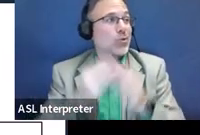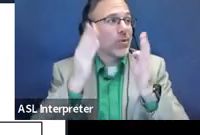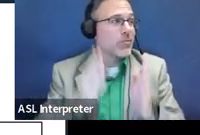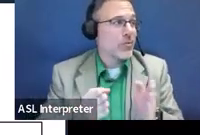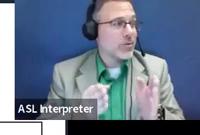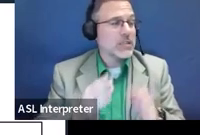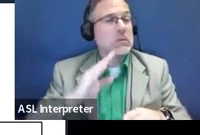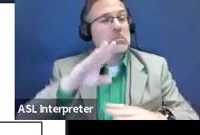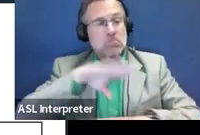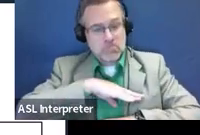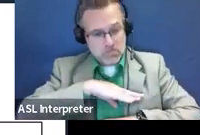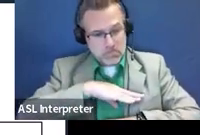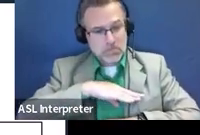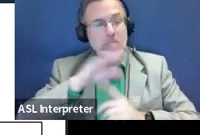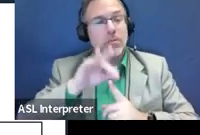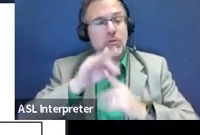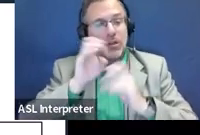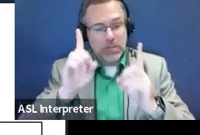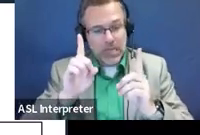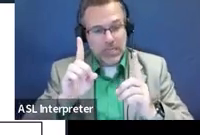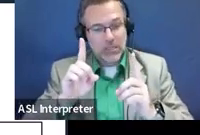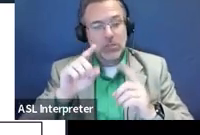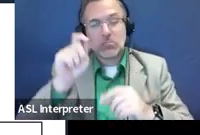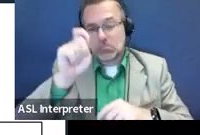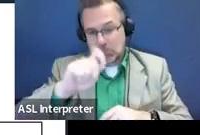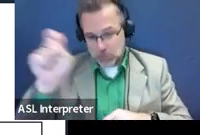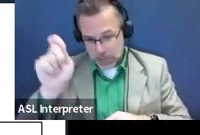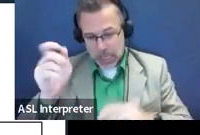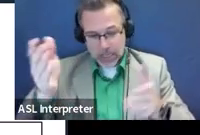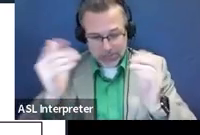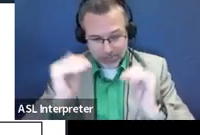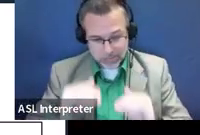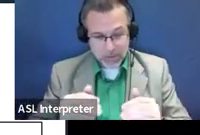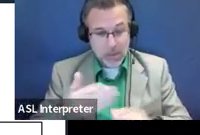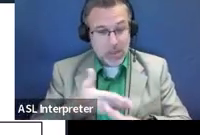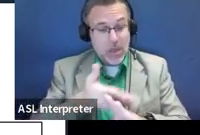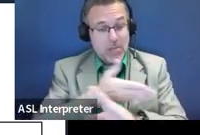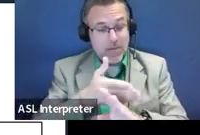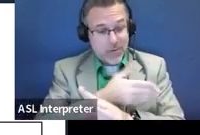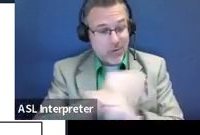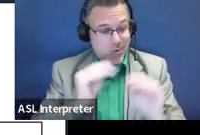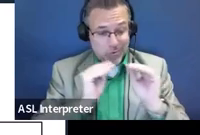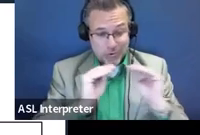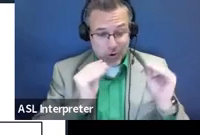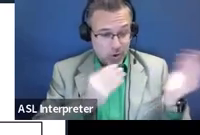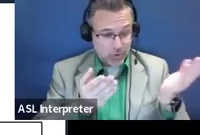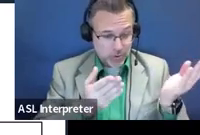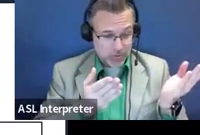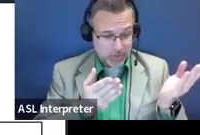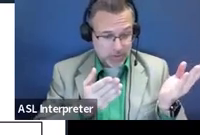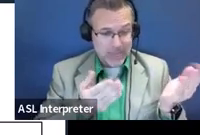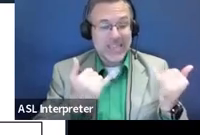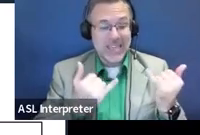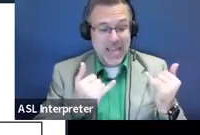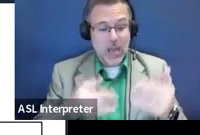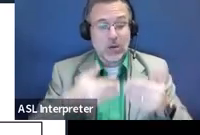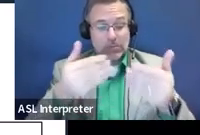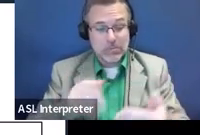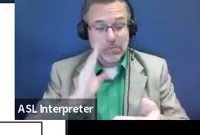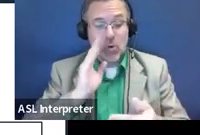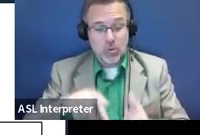eligible for special education. They aren't receiving services at all yet. So you would need to have